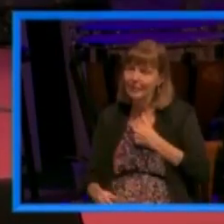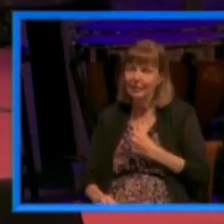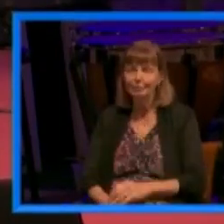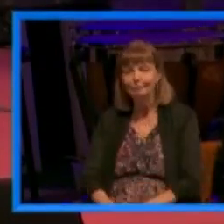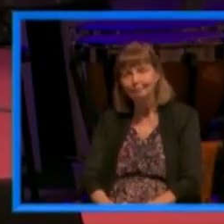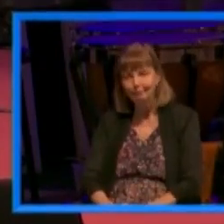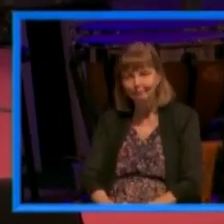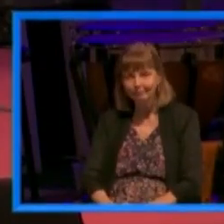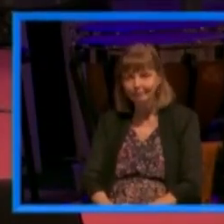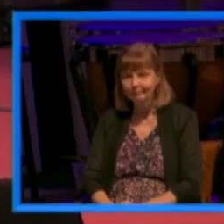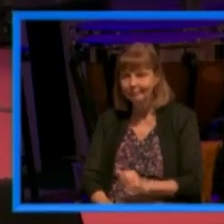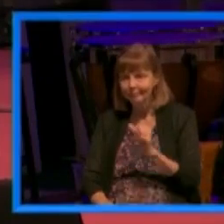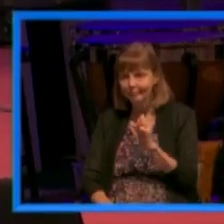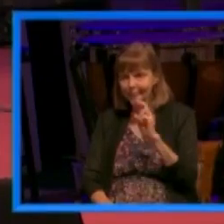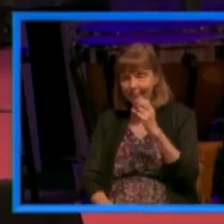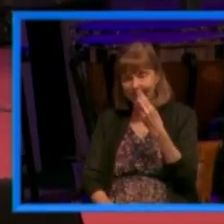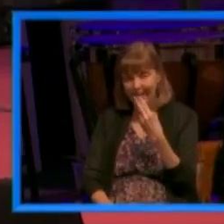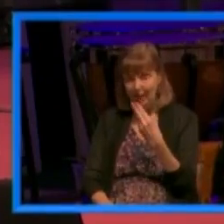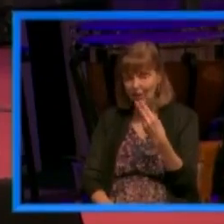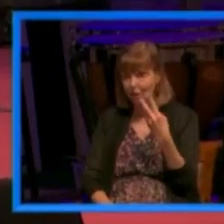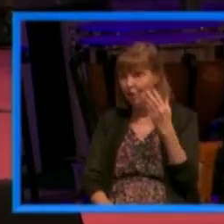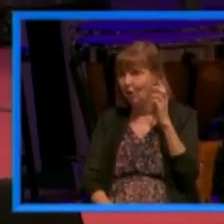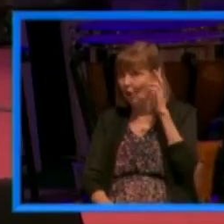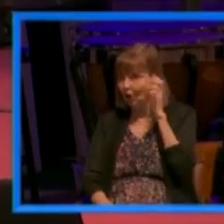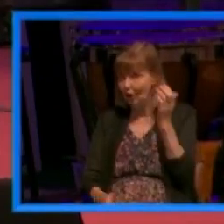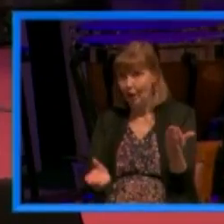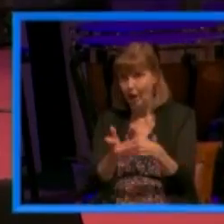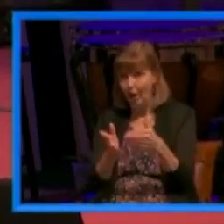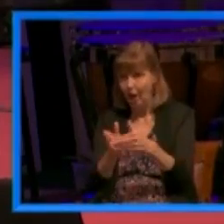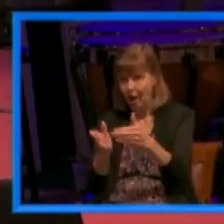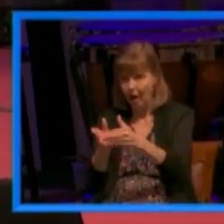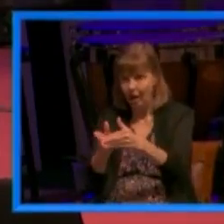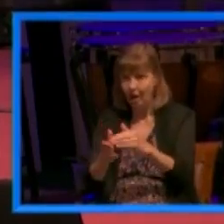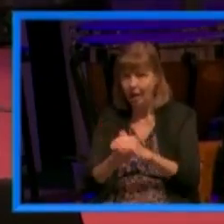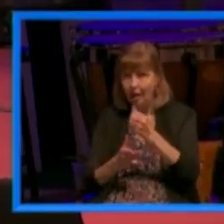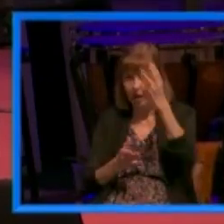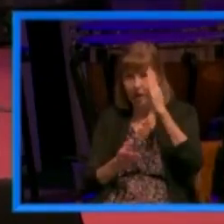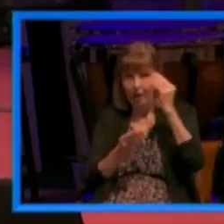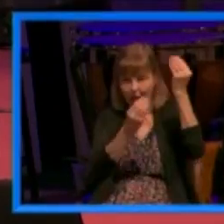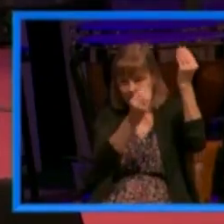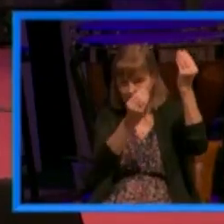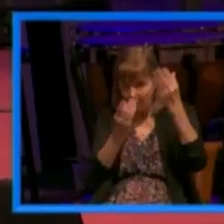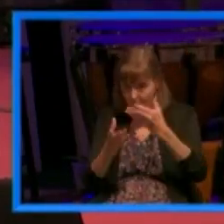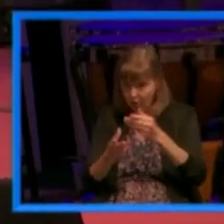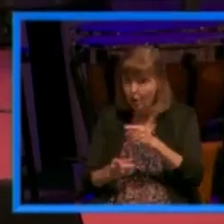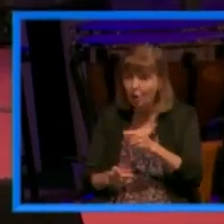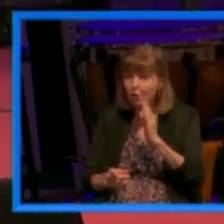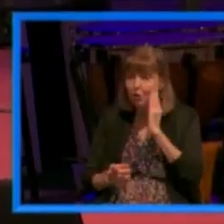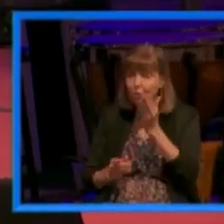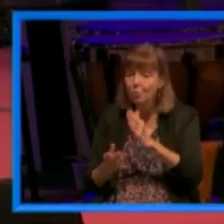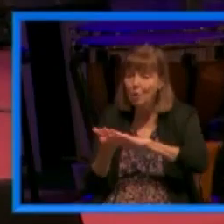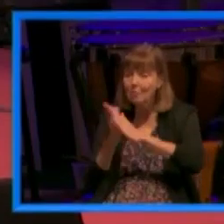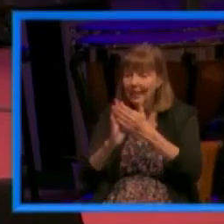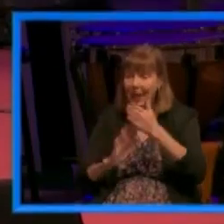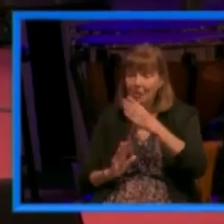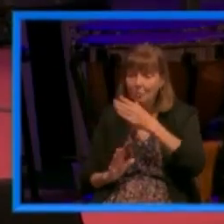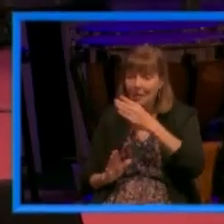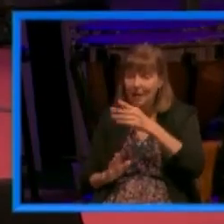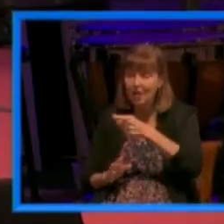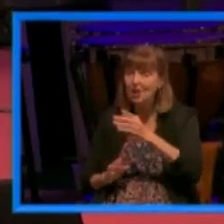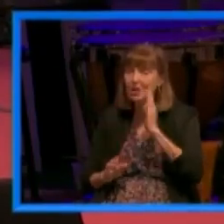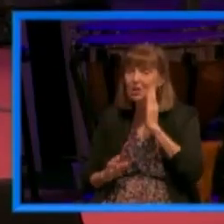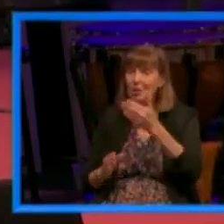had heard over and over and over from God, you're going to be a mother and you're going to have so many offsprings, it'll be